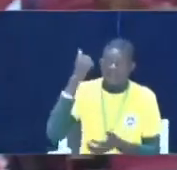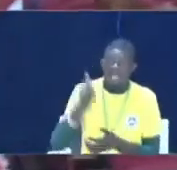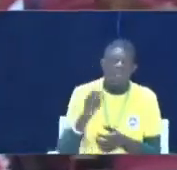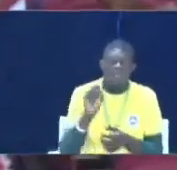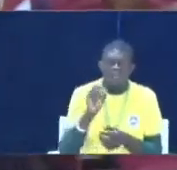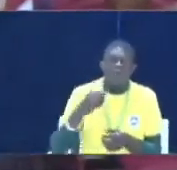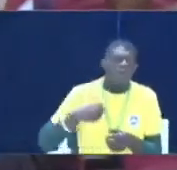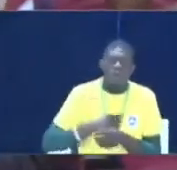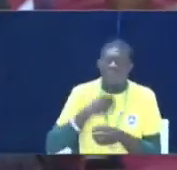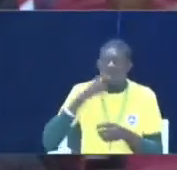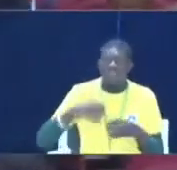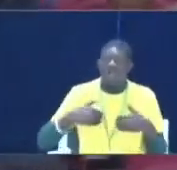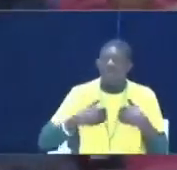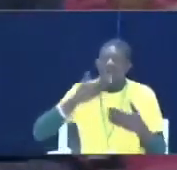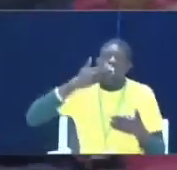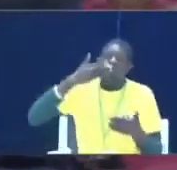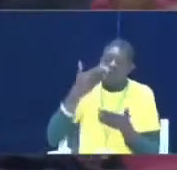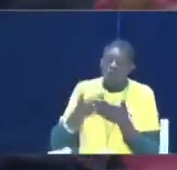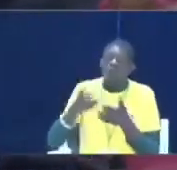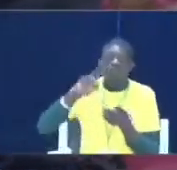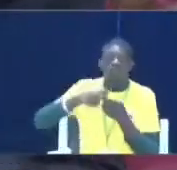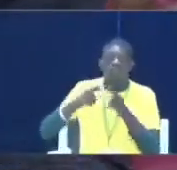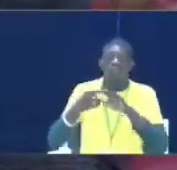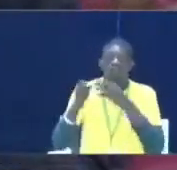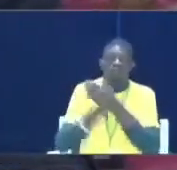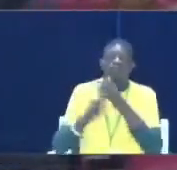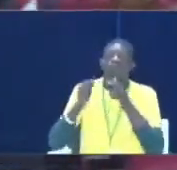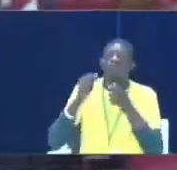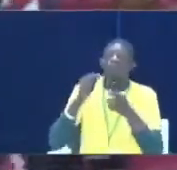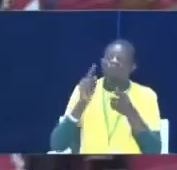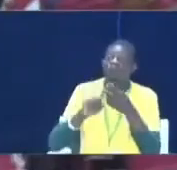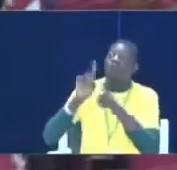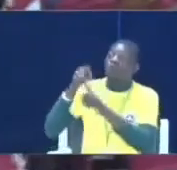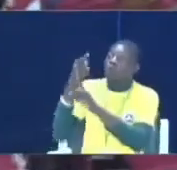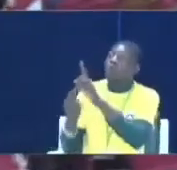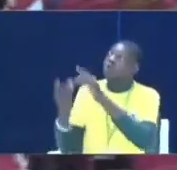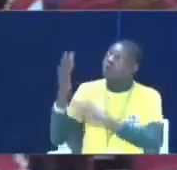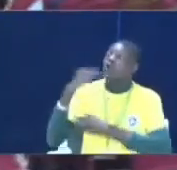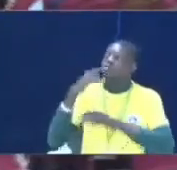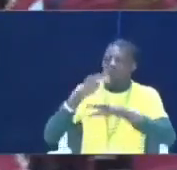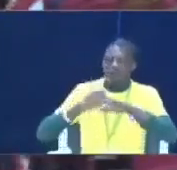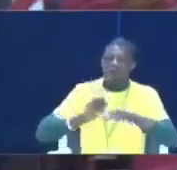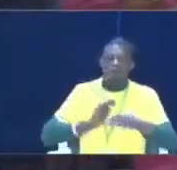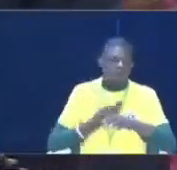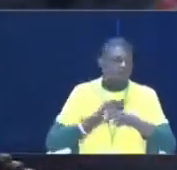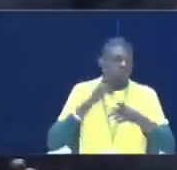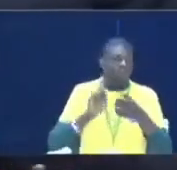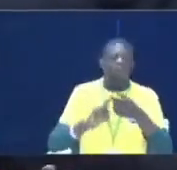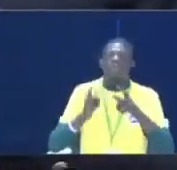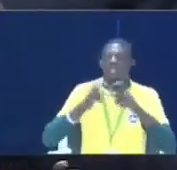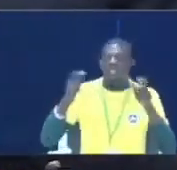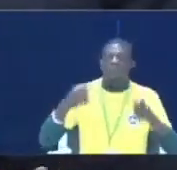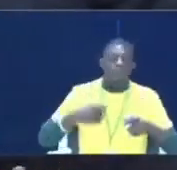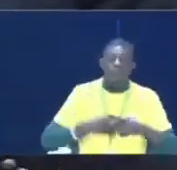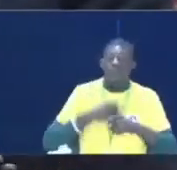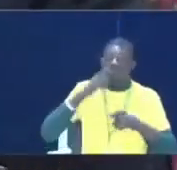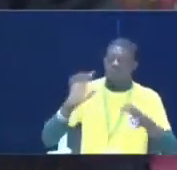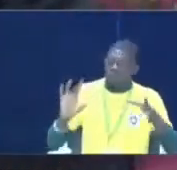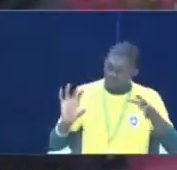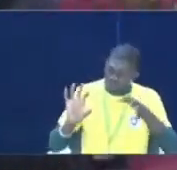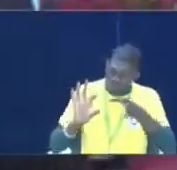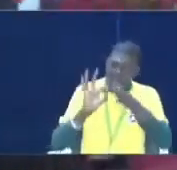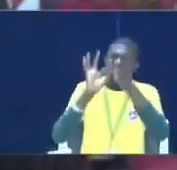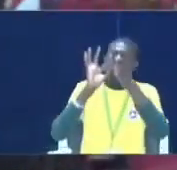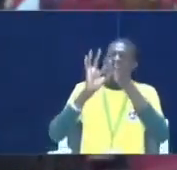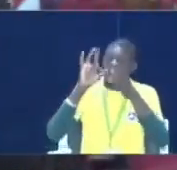So you must have relationship with the one who has called us to enlarge. So number one, you must connect with the one who has